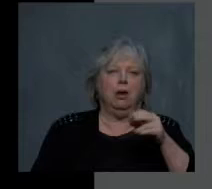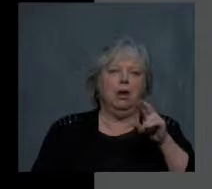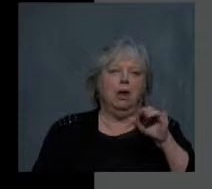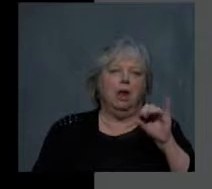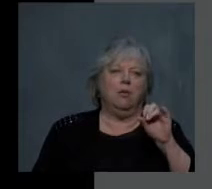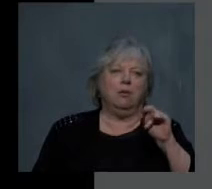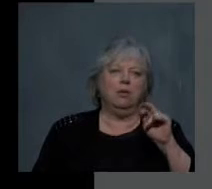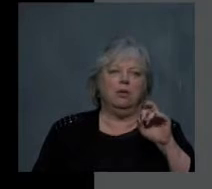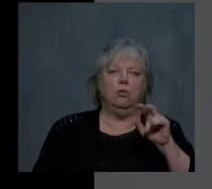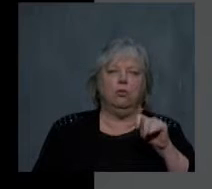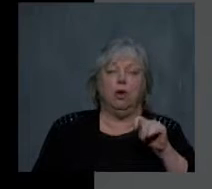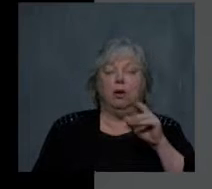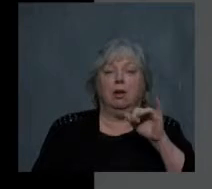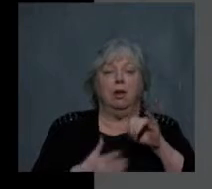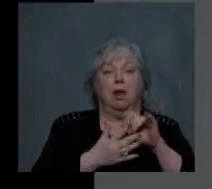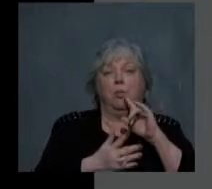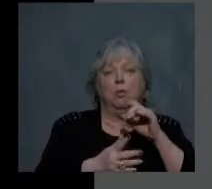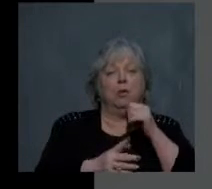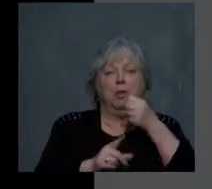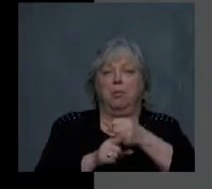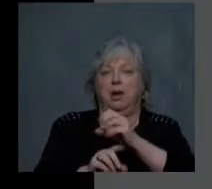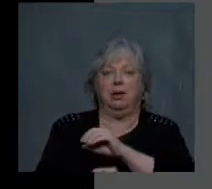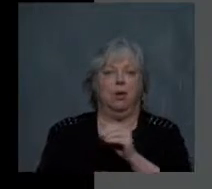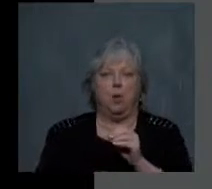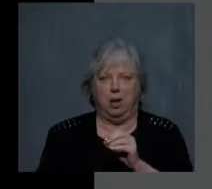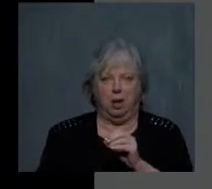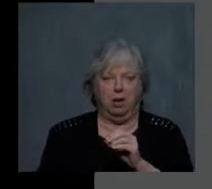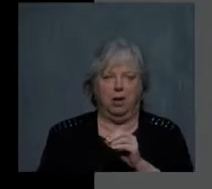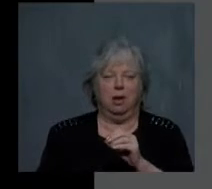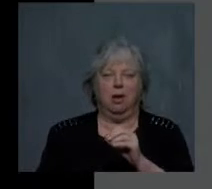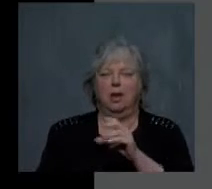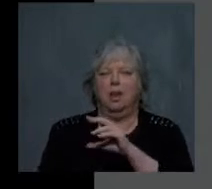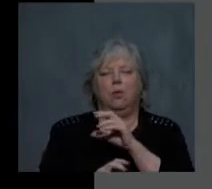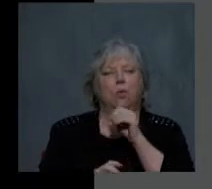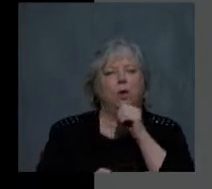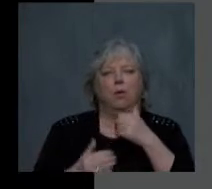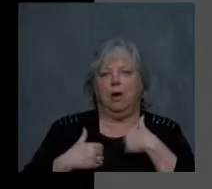no one would be impacted. There's no issue there.